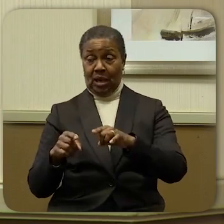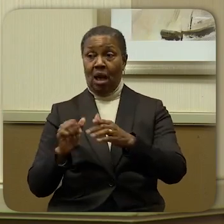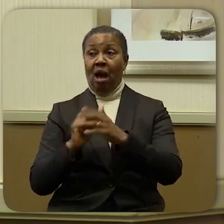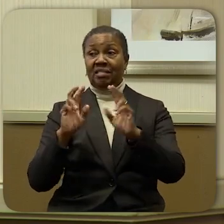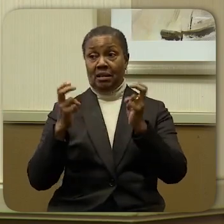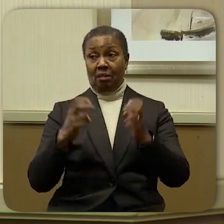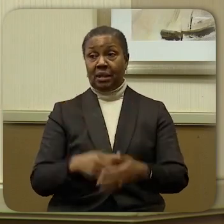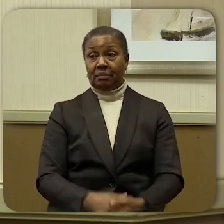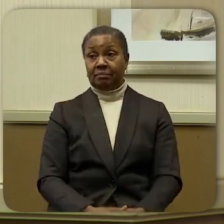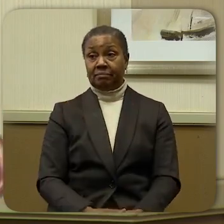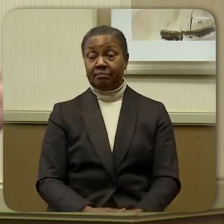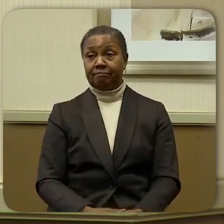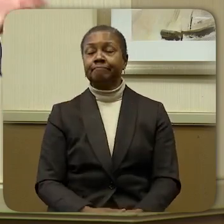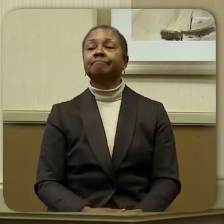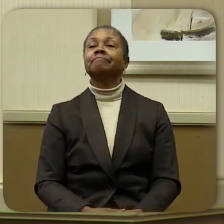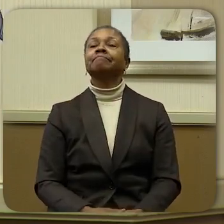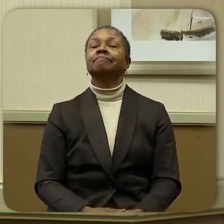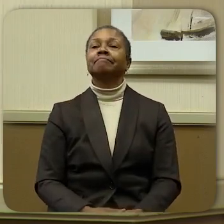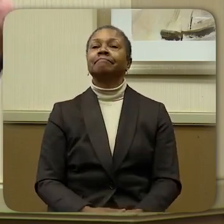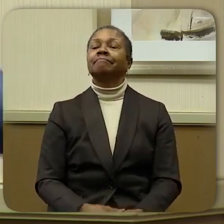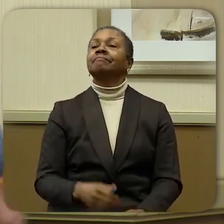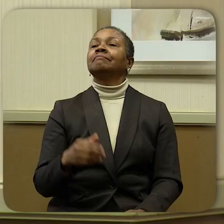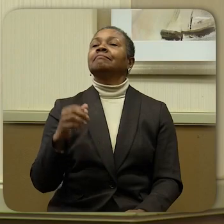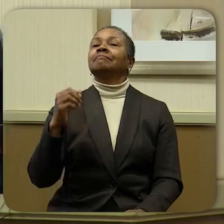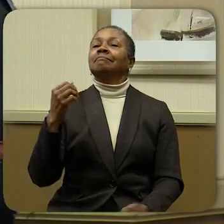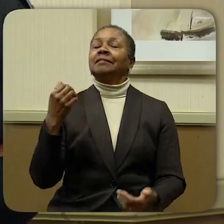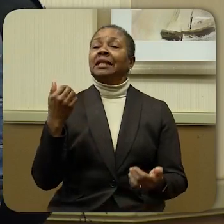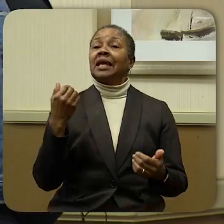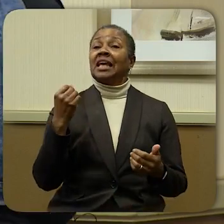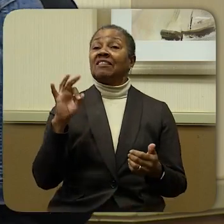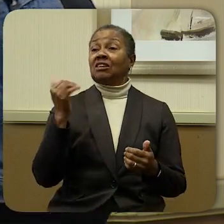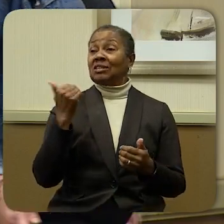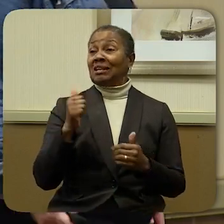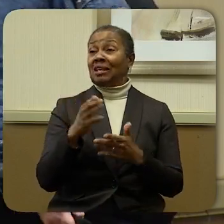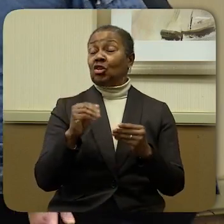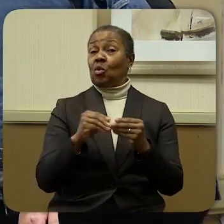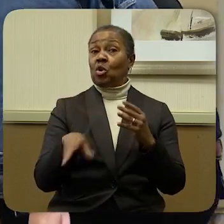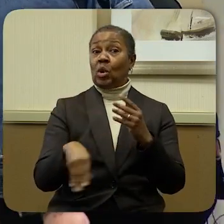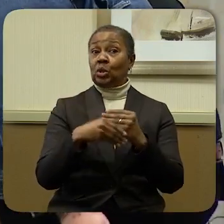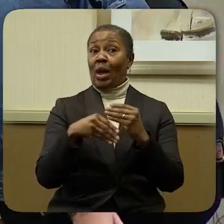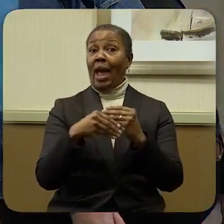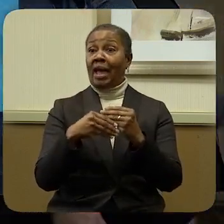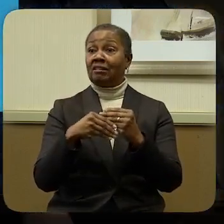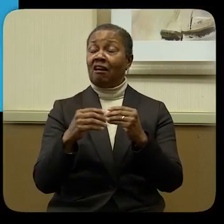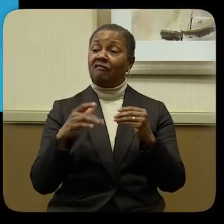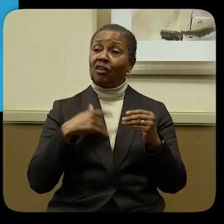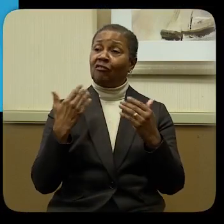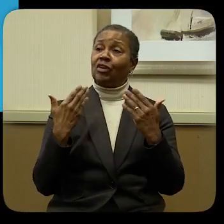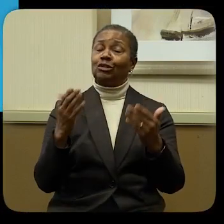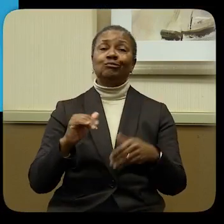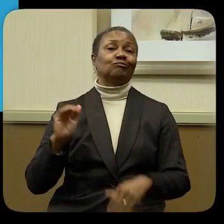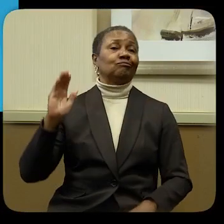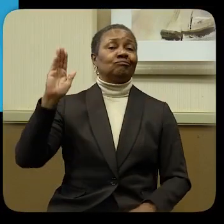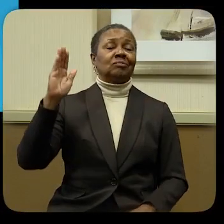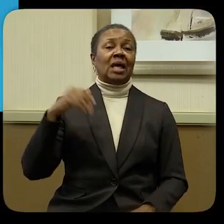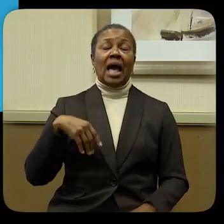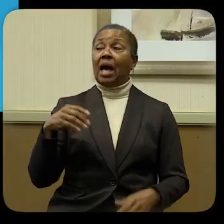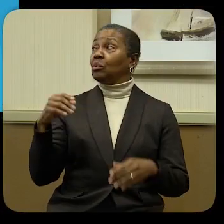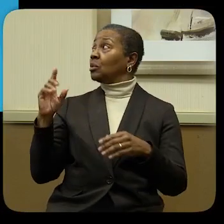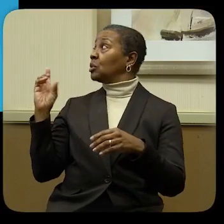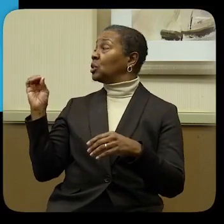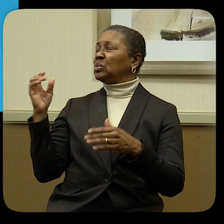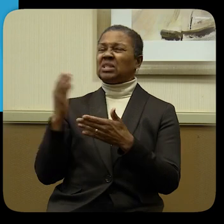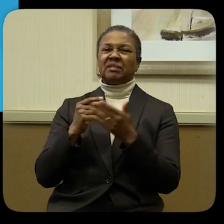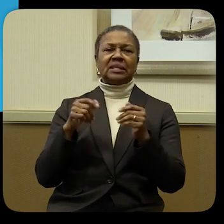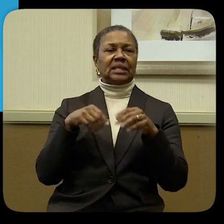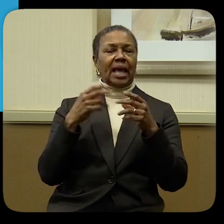topic. Great. Well, again, feel free to jump in if there's any other things that you think of. I'll go through some of this kind